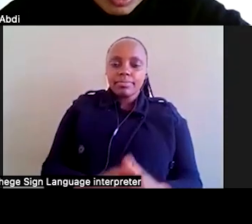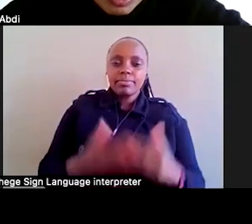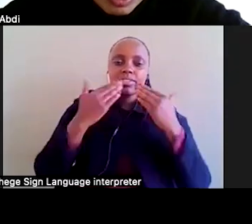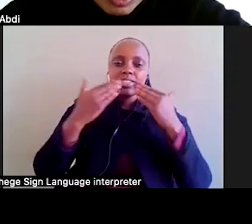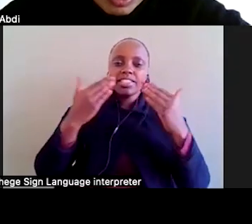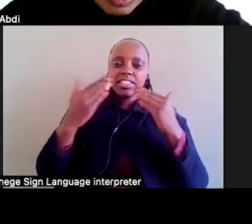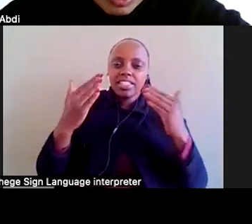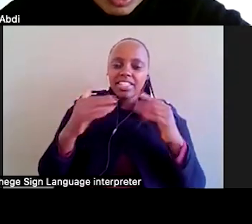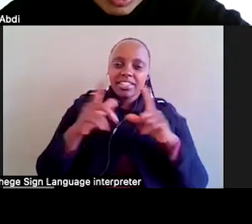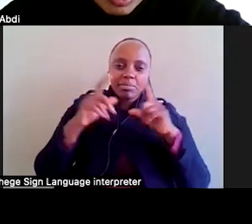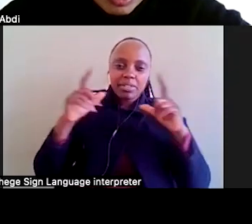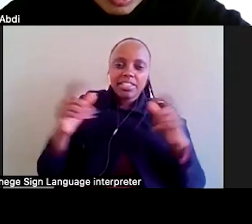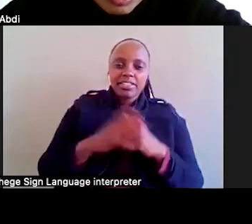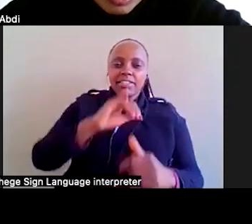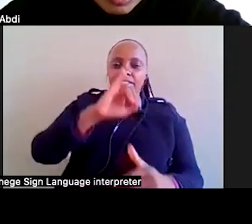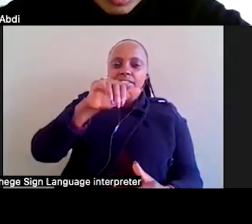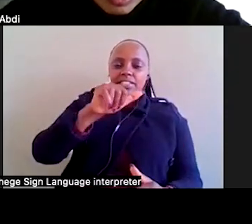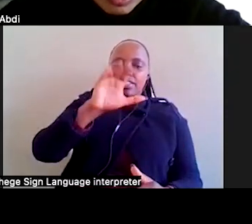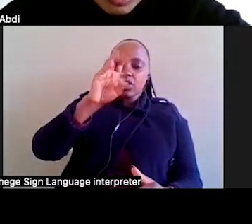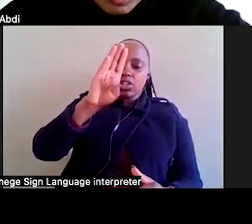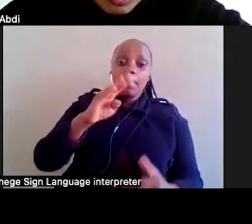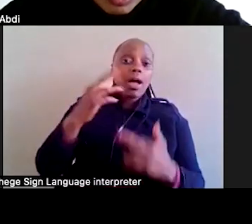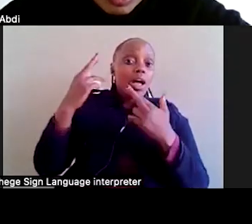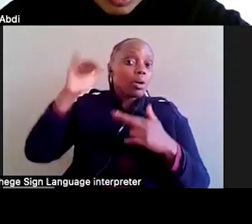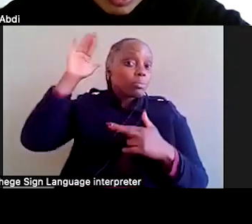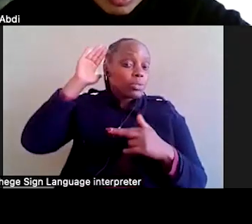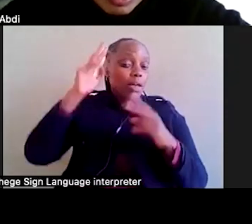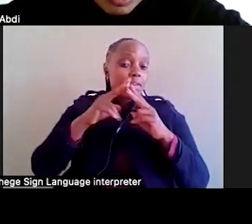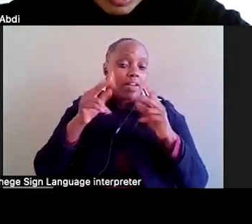Thank you very much, Jacob. I hope you can all hear me.